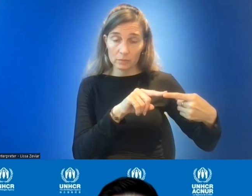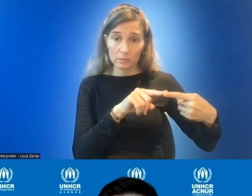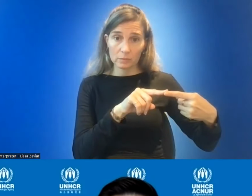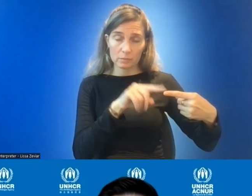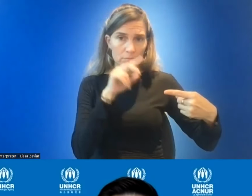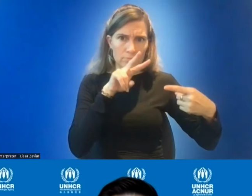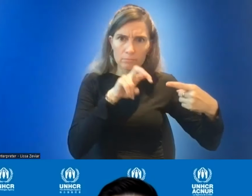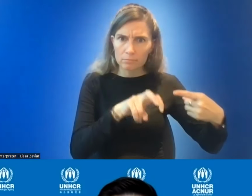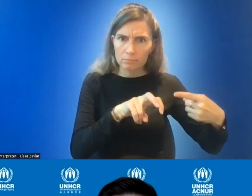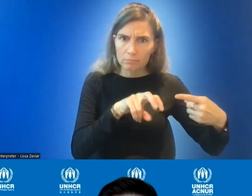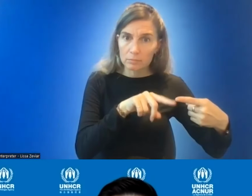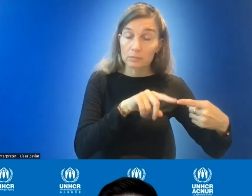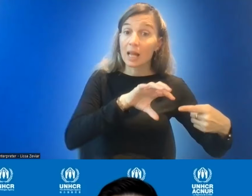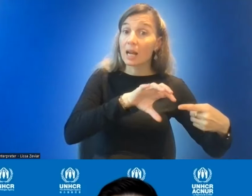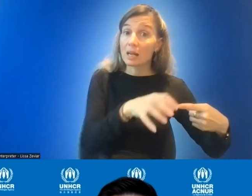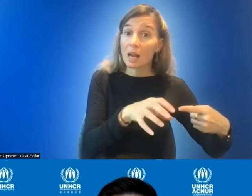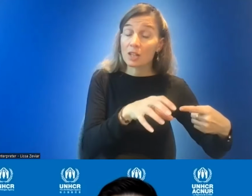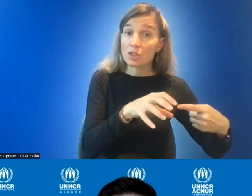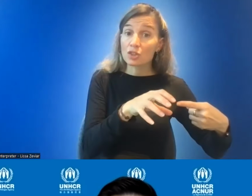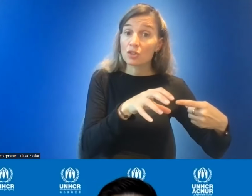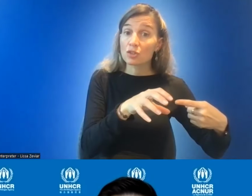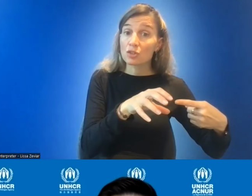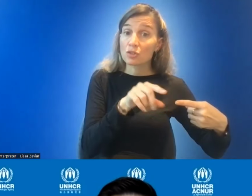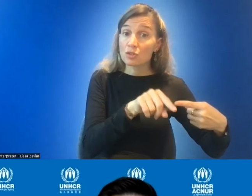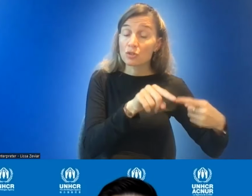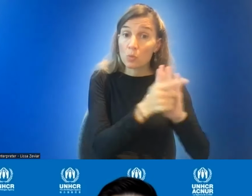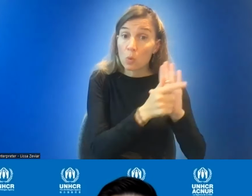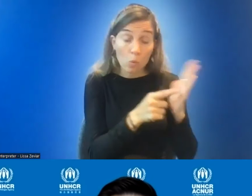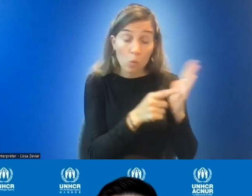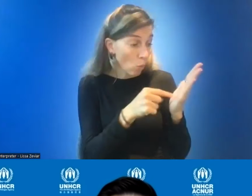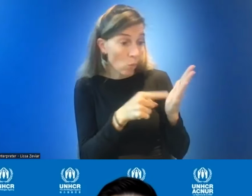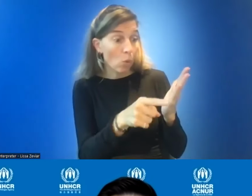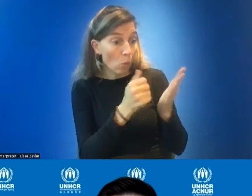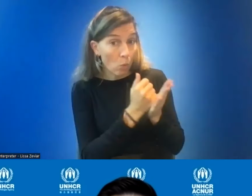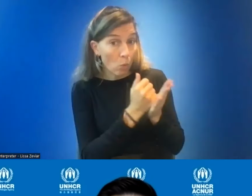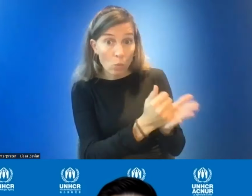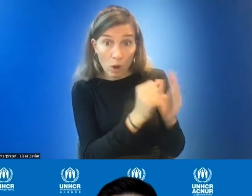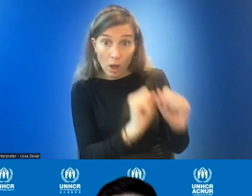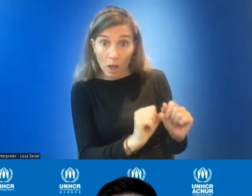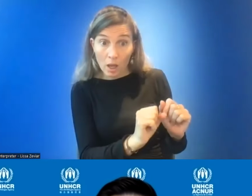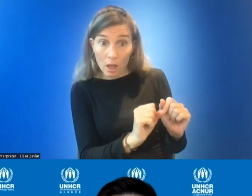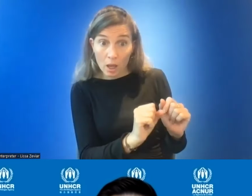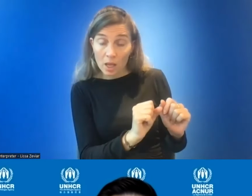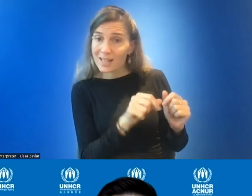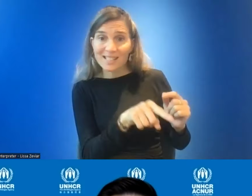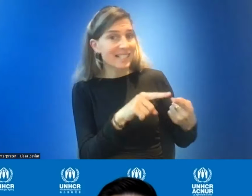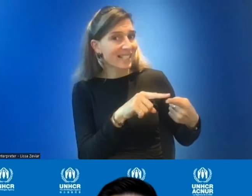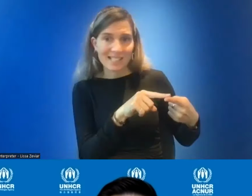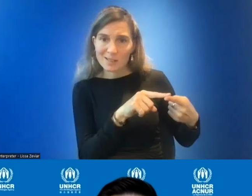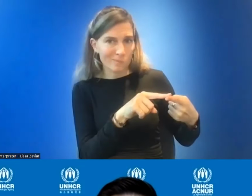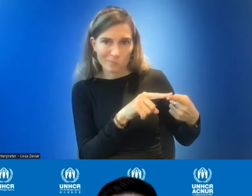typically the remedies that national law provides, and eventually once that exhausted with no